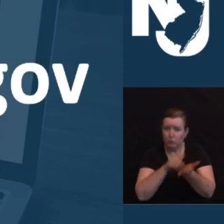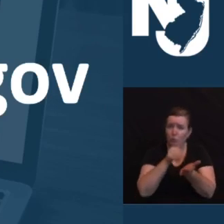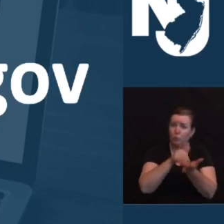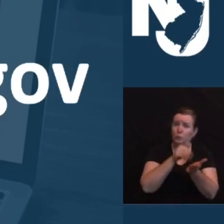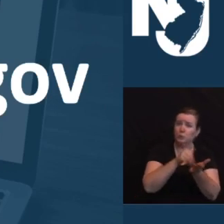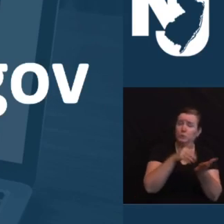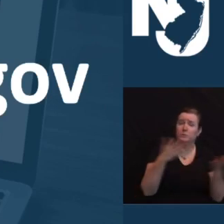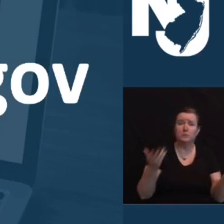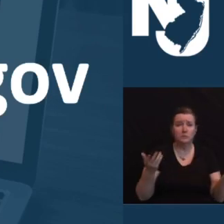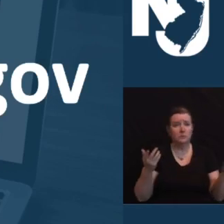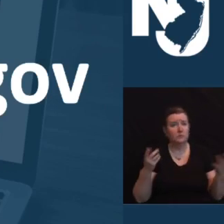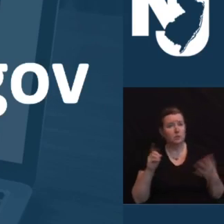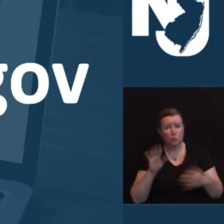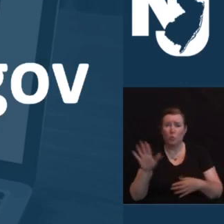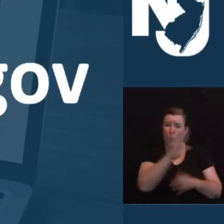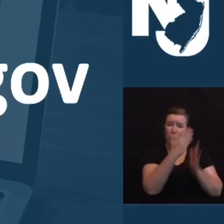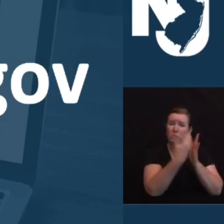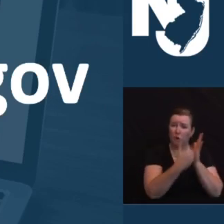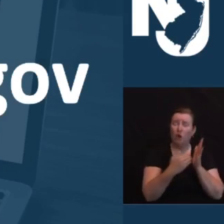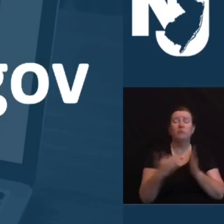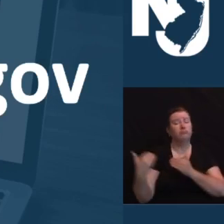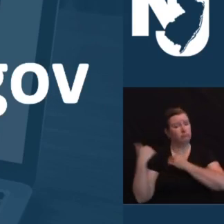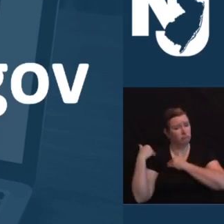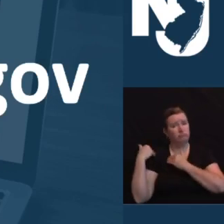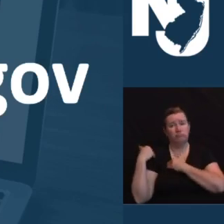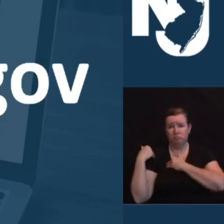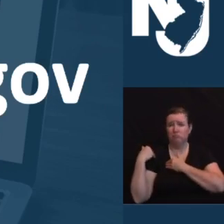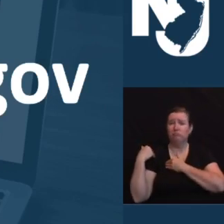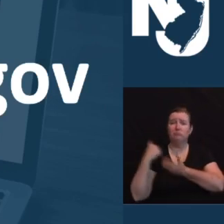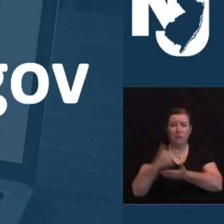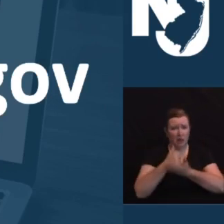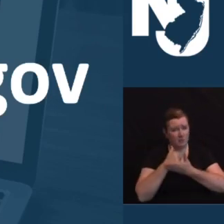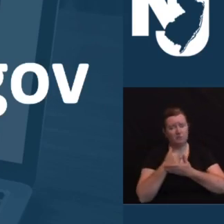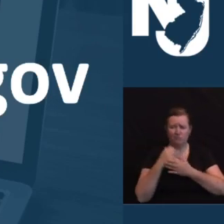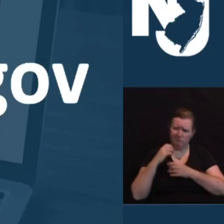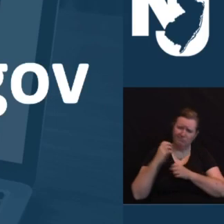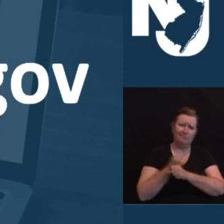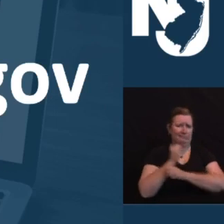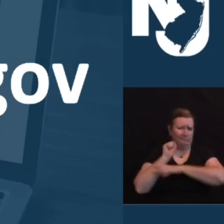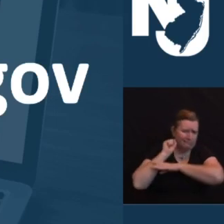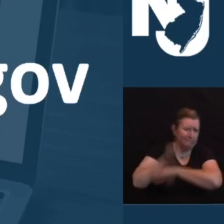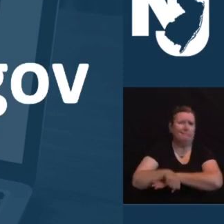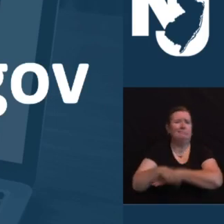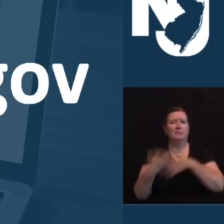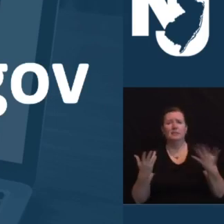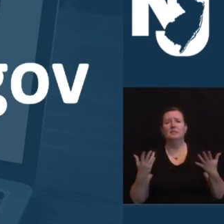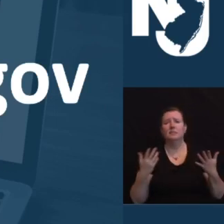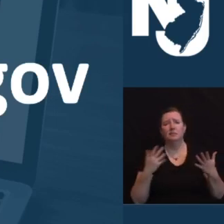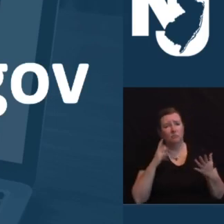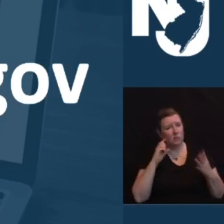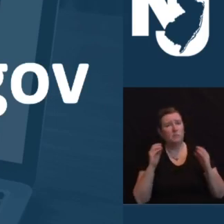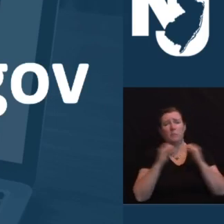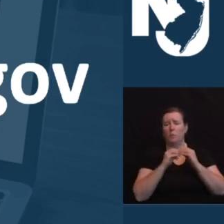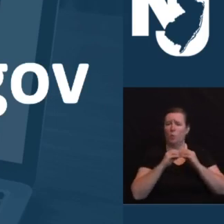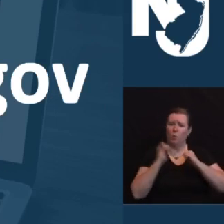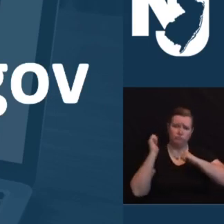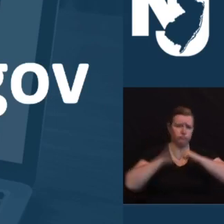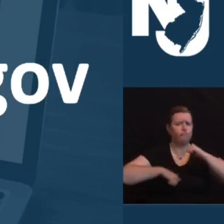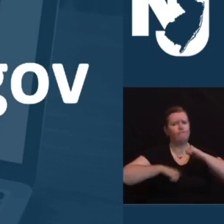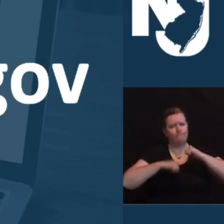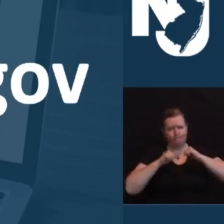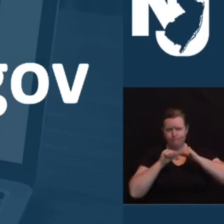your part to help us win this battle and come back stronger, fairer, and more resilient than before. Wherever I